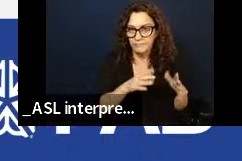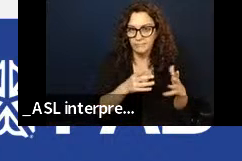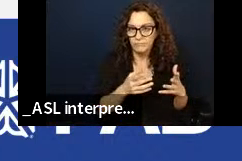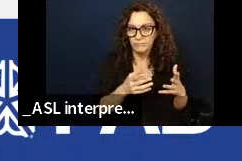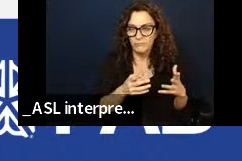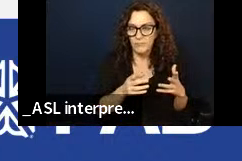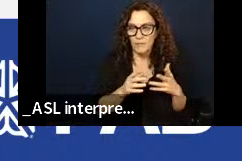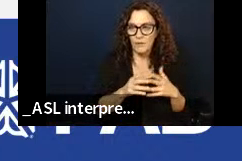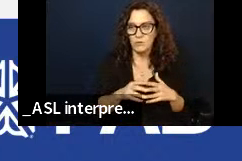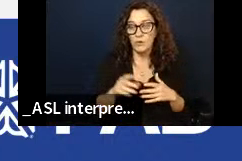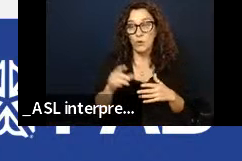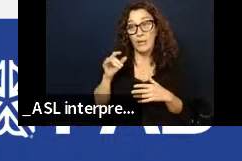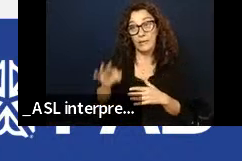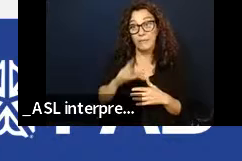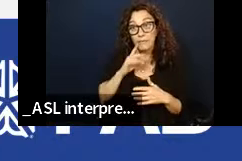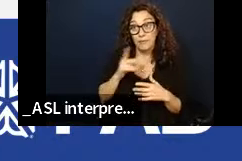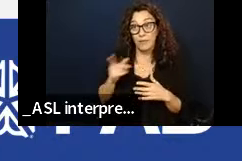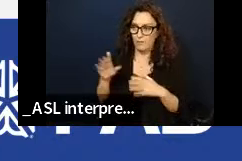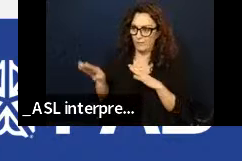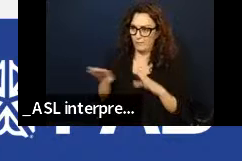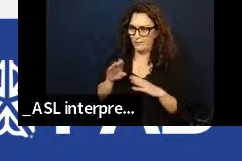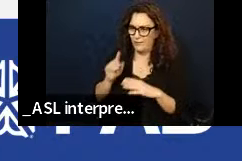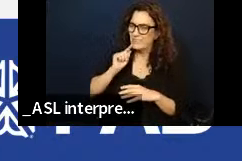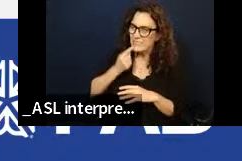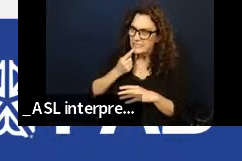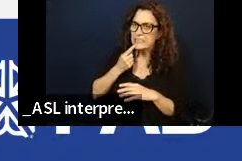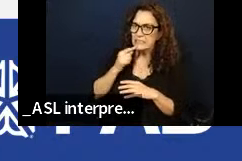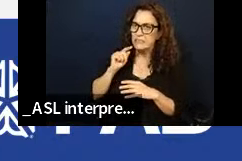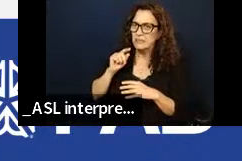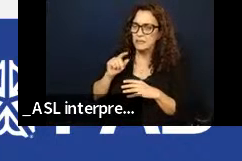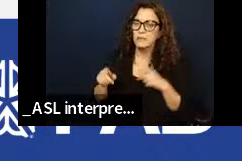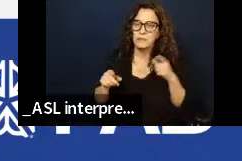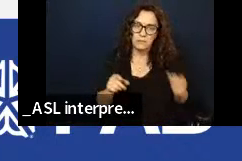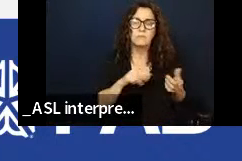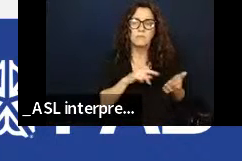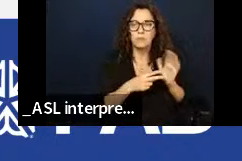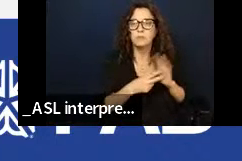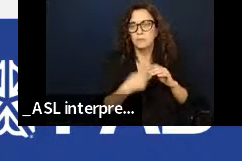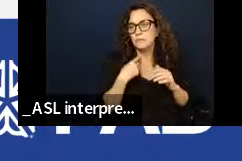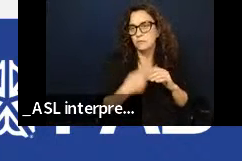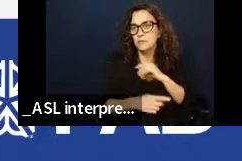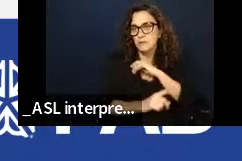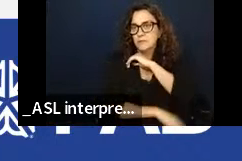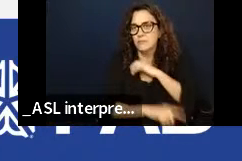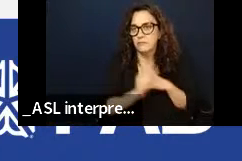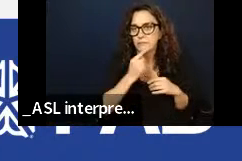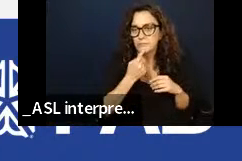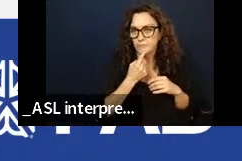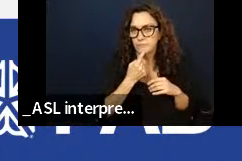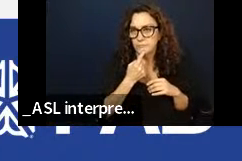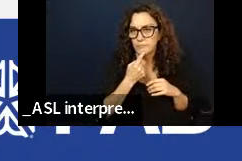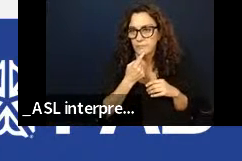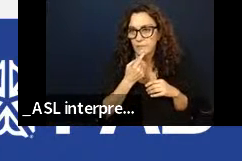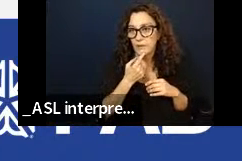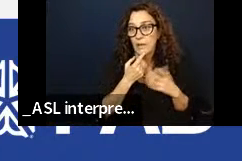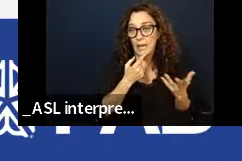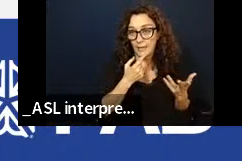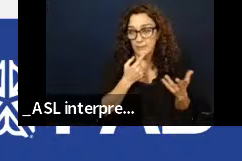be more severe, the matrix can reflect that, in particular for issues that the community cares